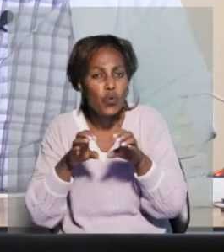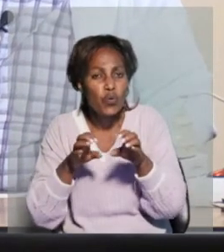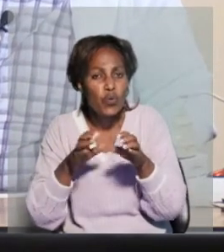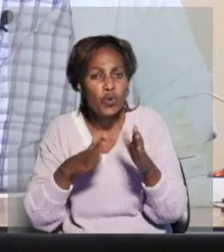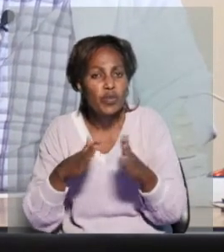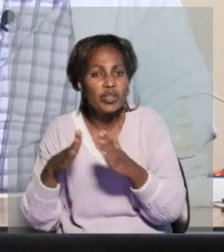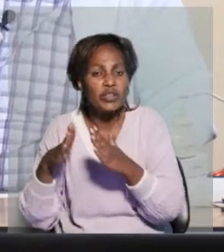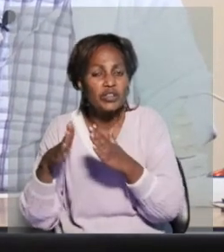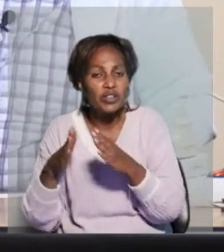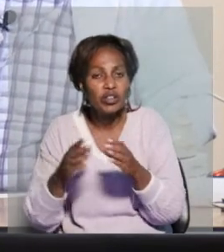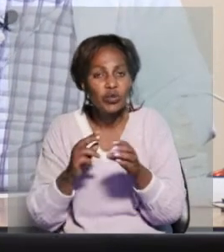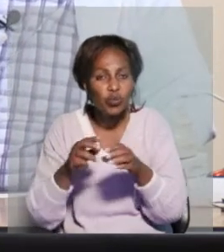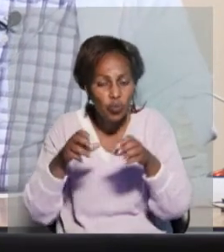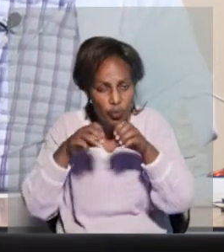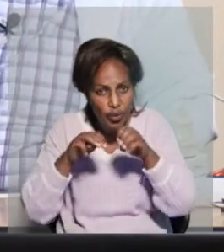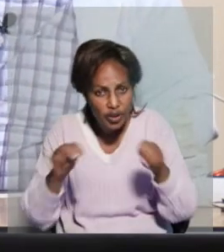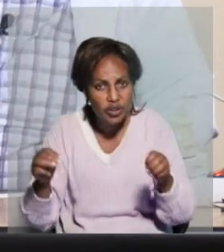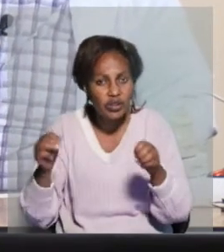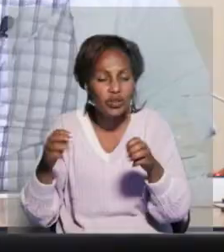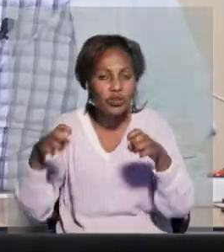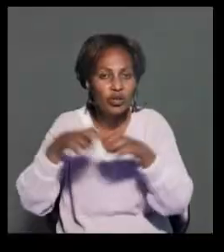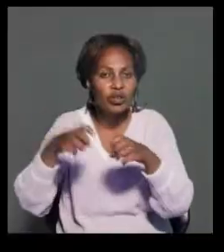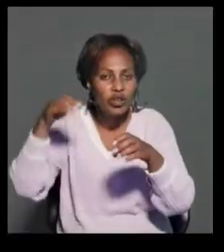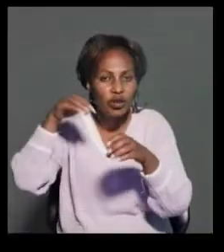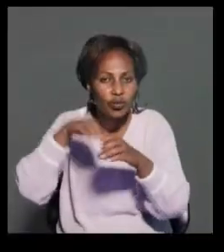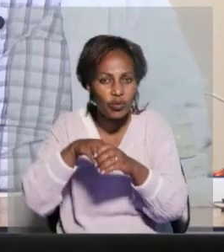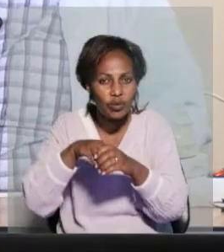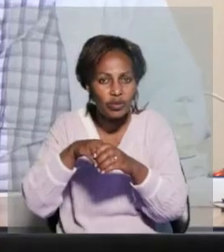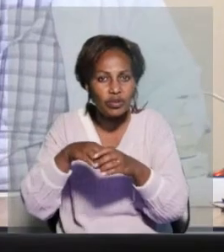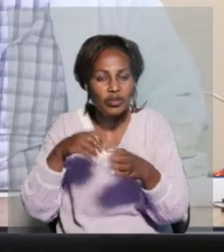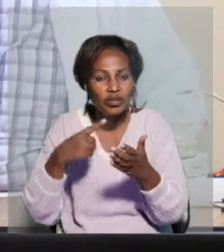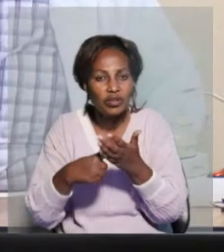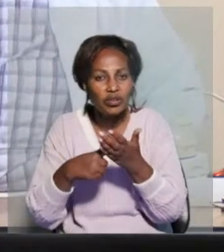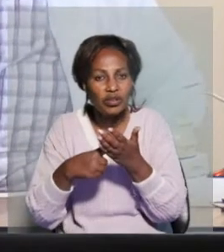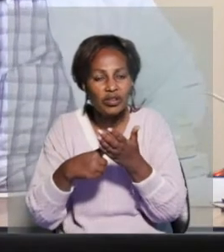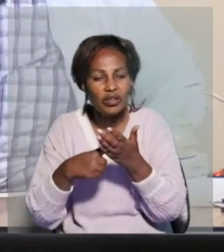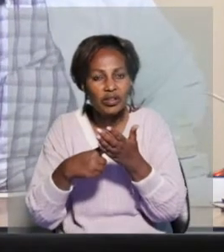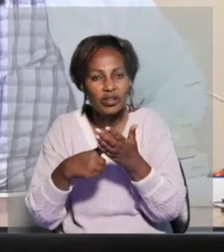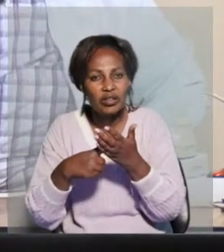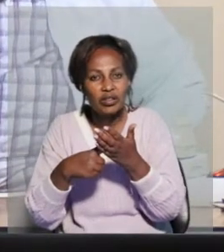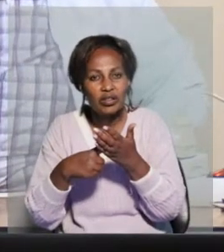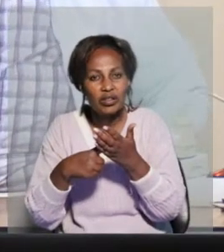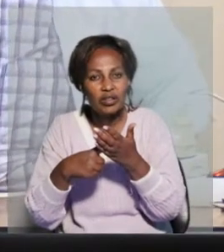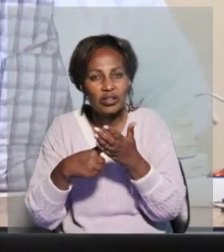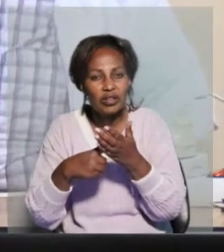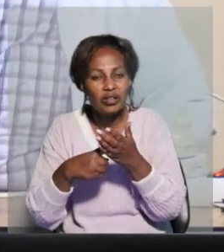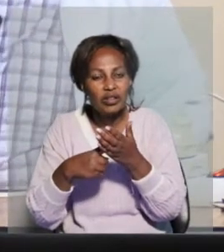to measure the electrical input to this lamp? Okay.